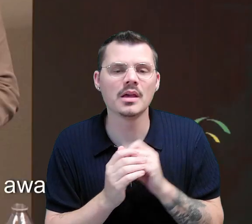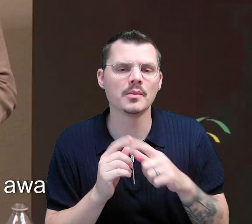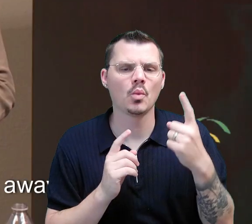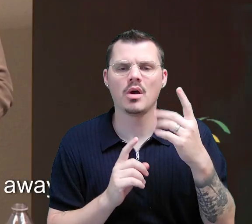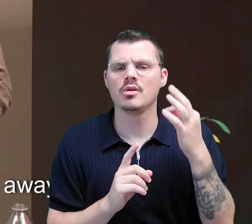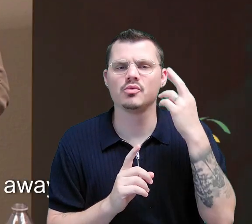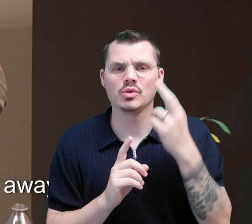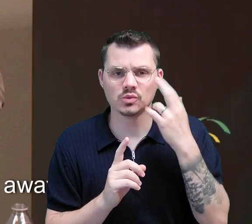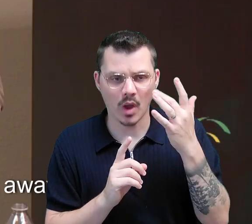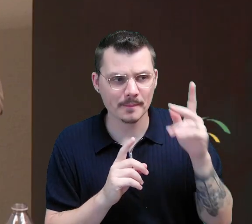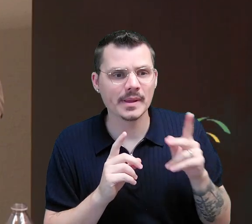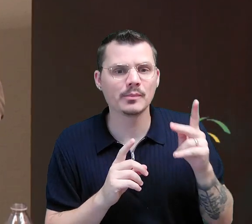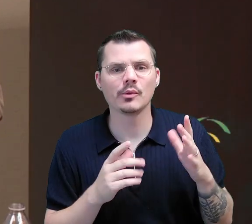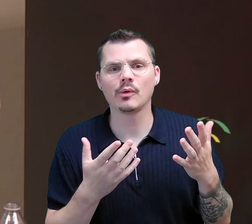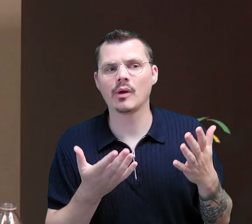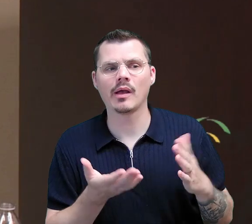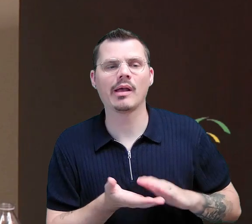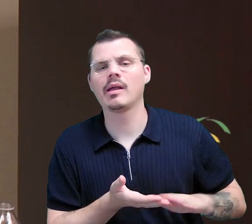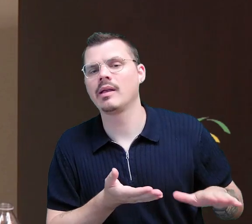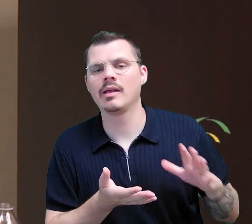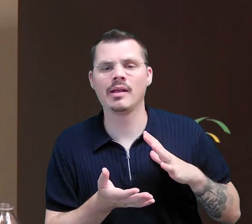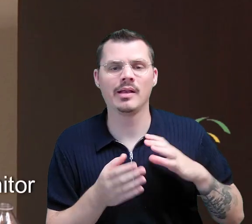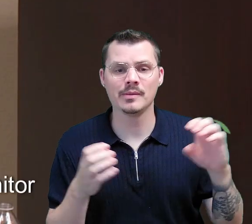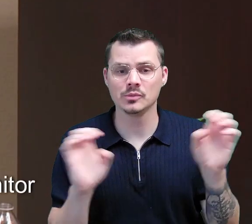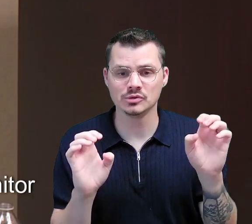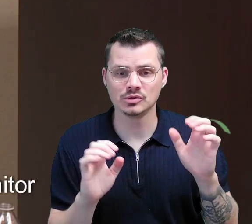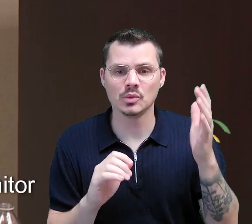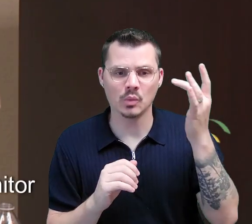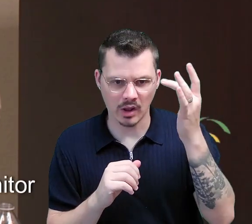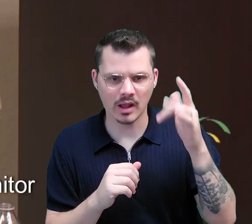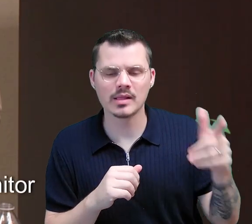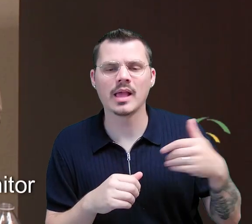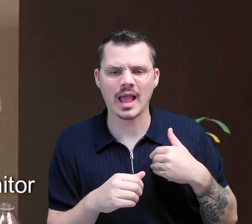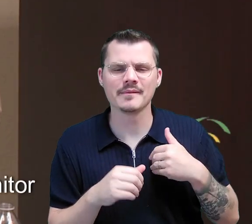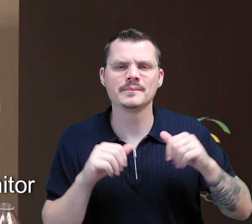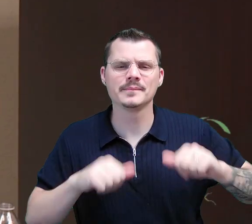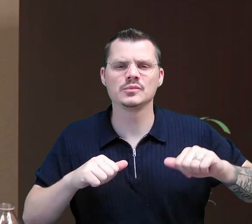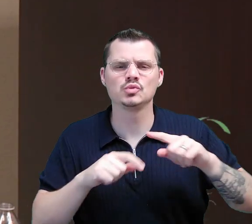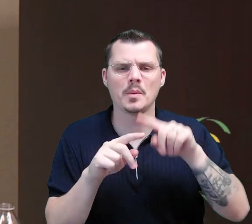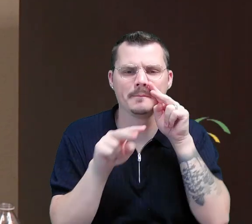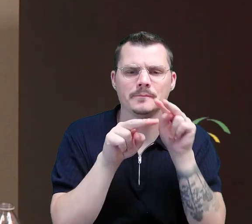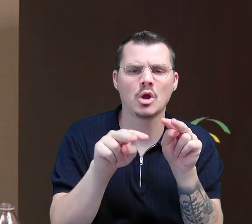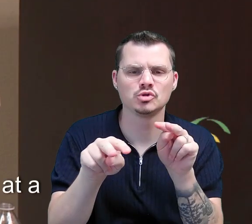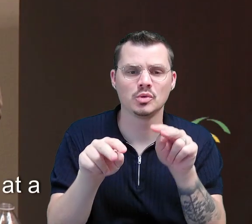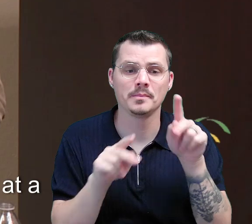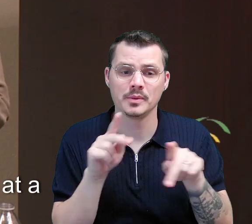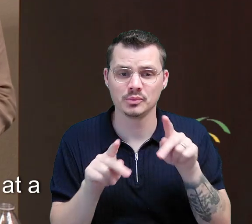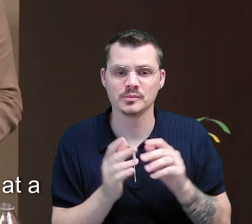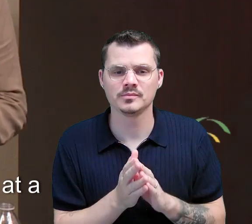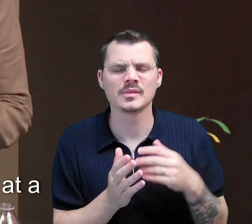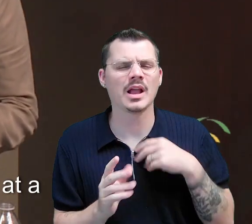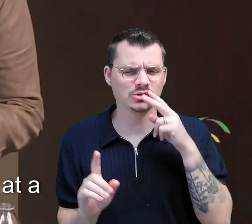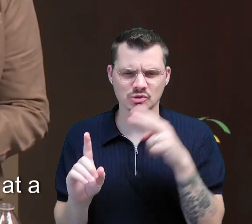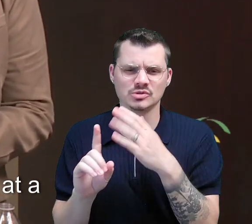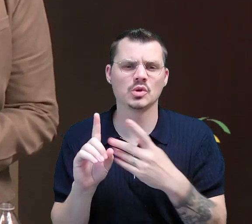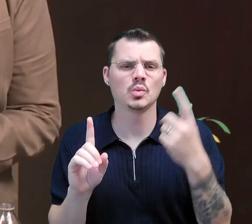of the reasons that people get away with it in emergency settings is that they have the capacity to monitor people. I saw somebody the